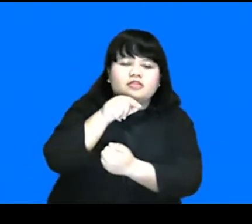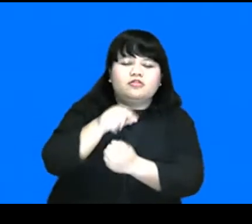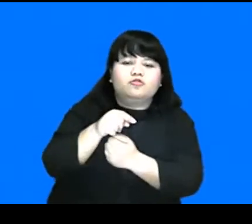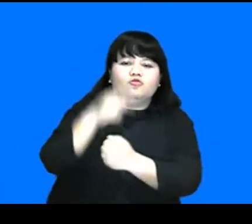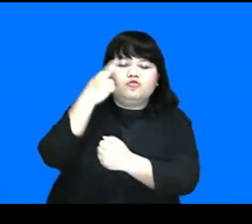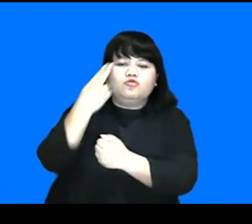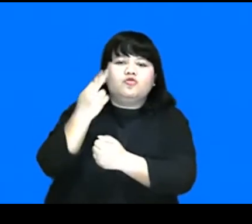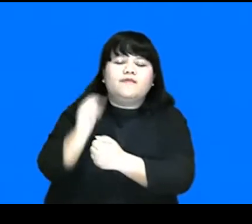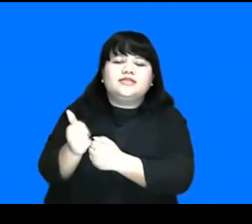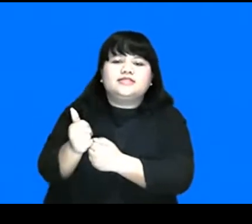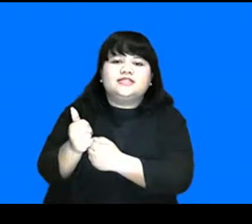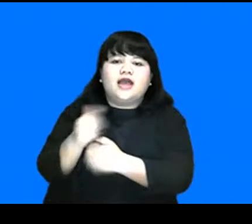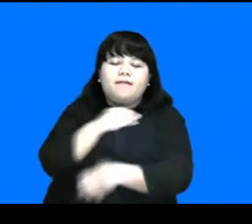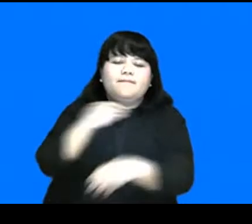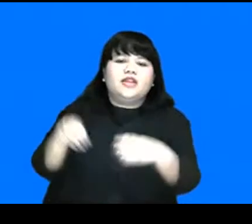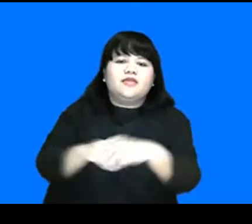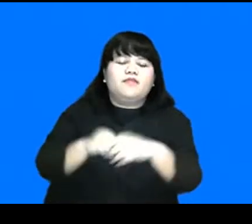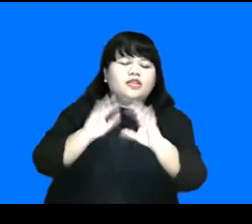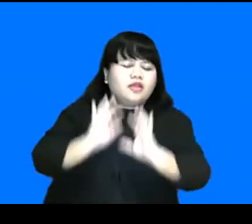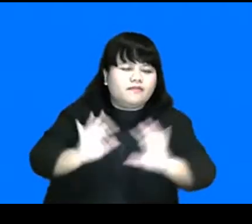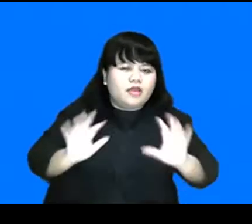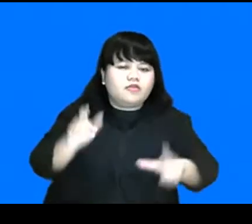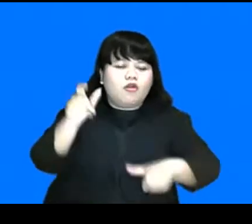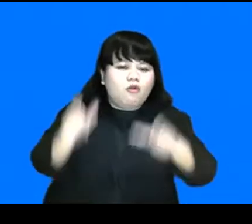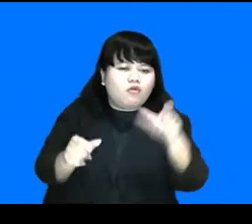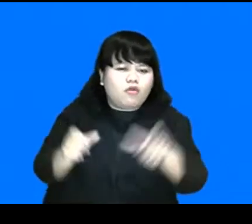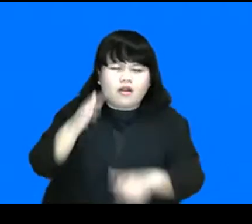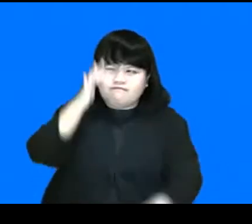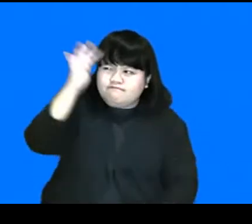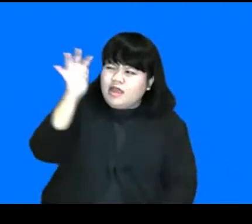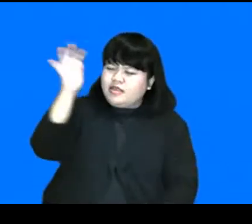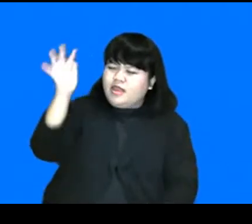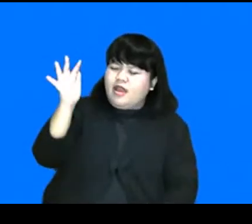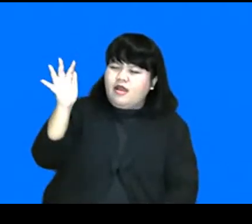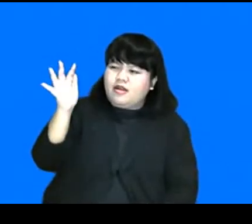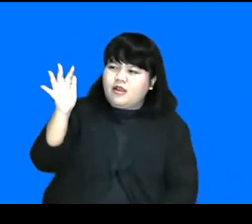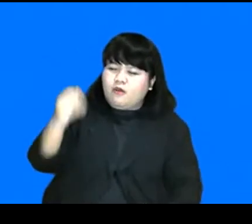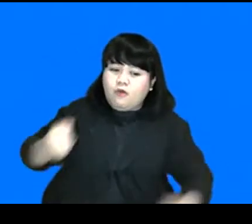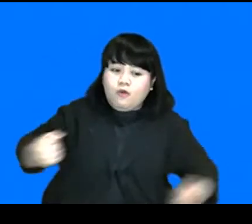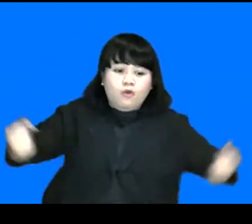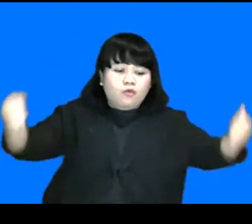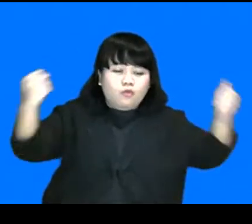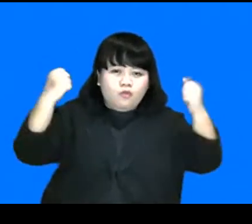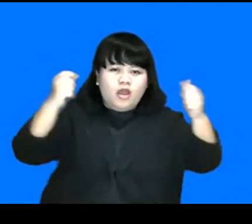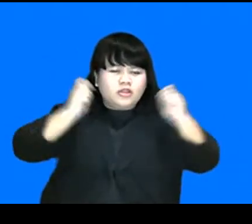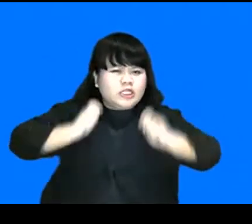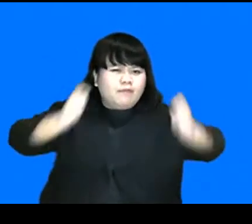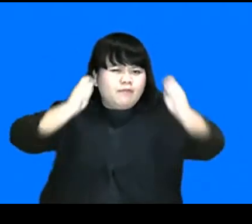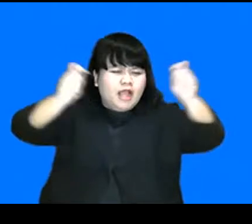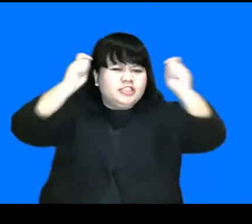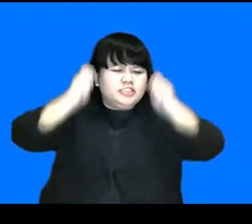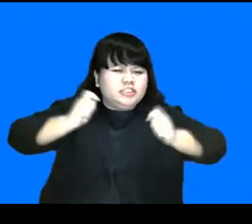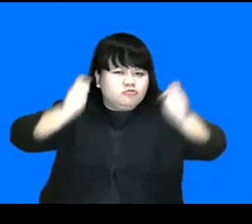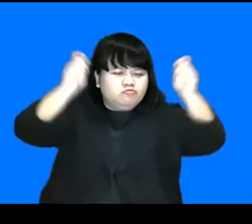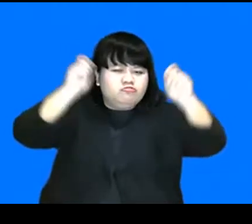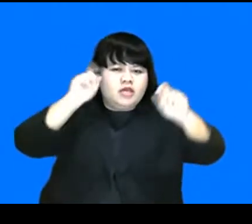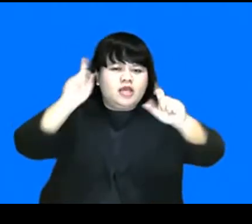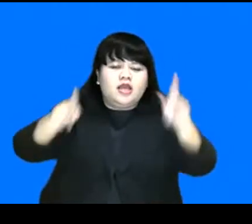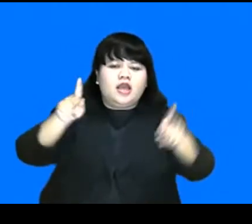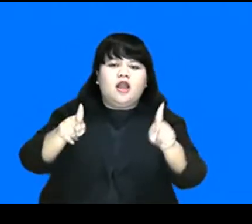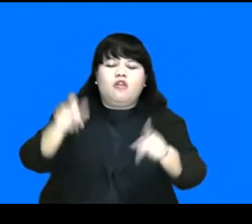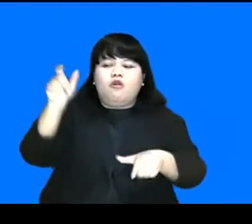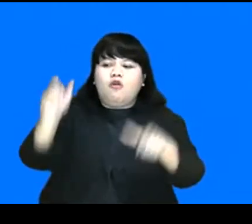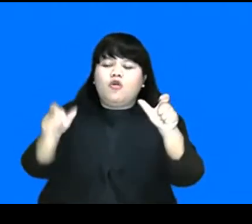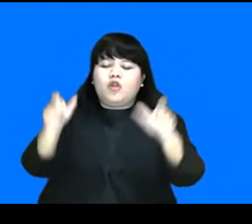And imagine how much more powerful that campaign will be if the rich are with us, advocating for the